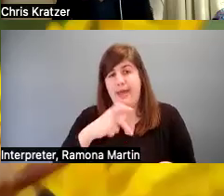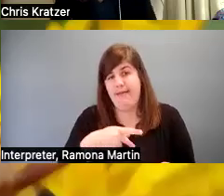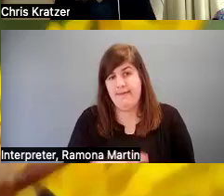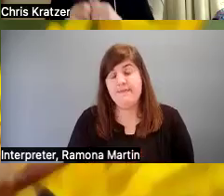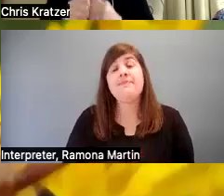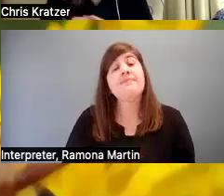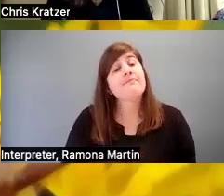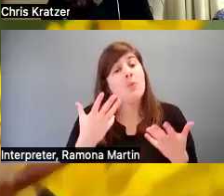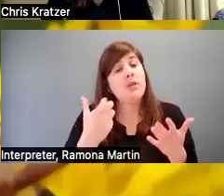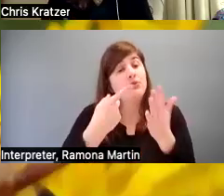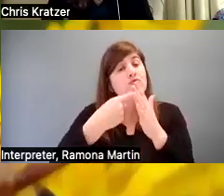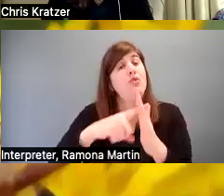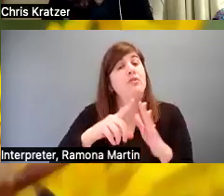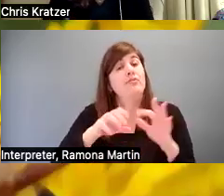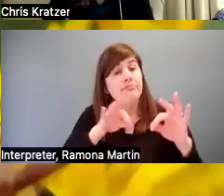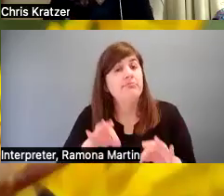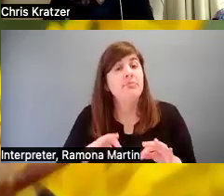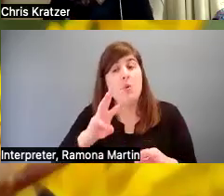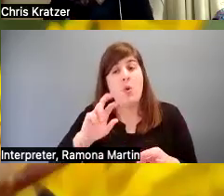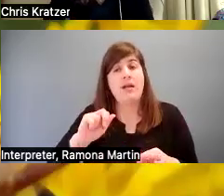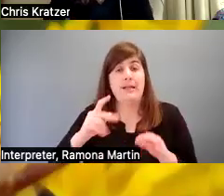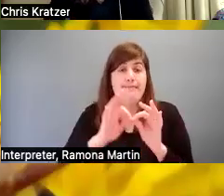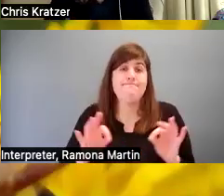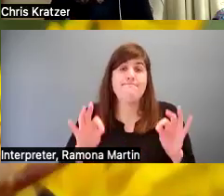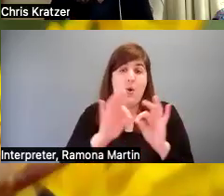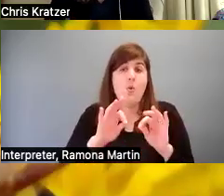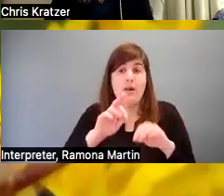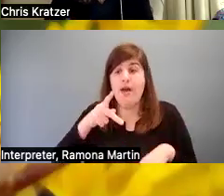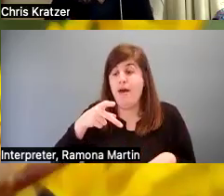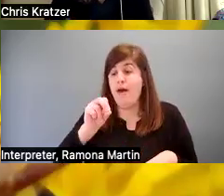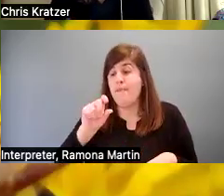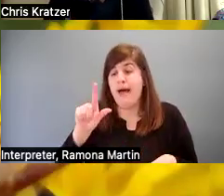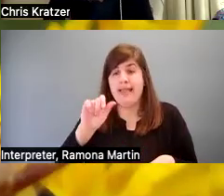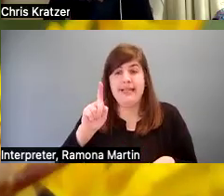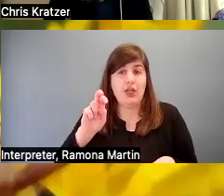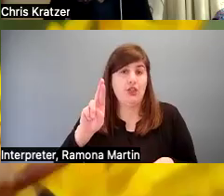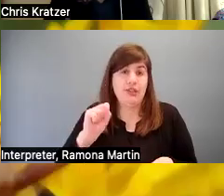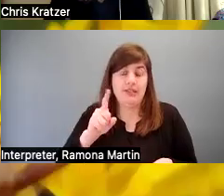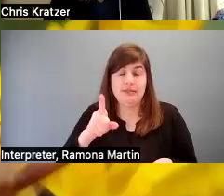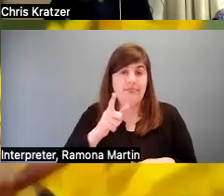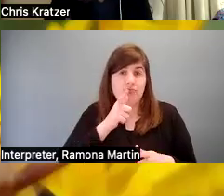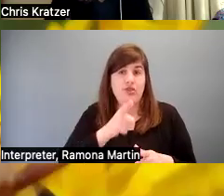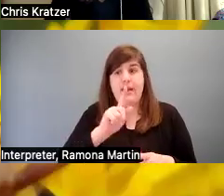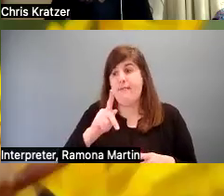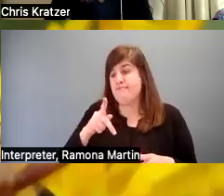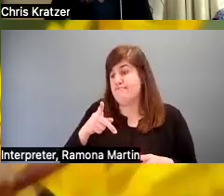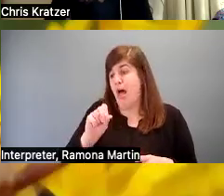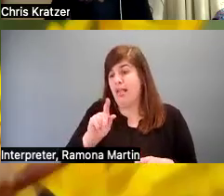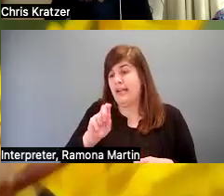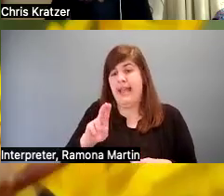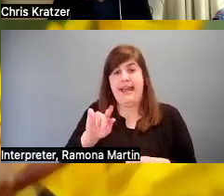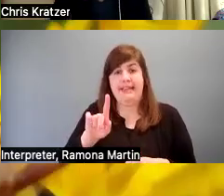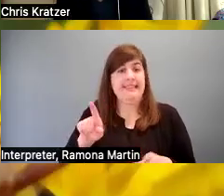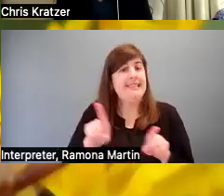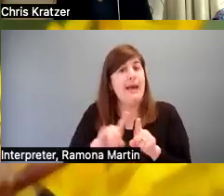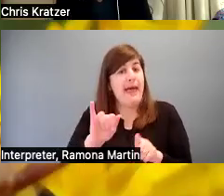To start off, wasps are really important pollinators. Wasps pollinate just as many flowers as bees, but they prefer to